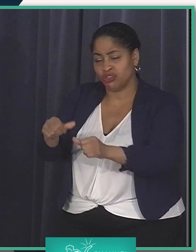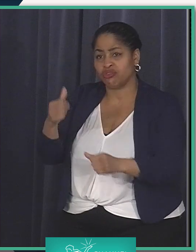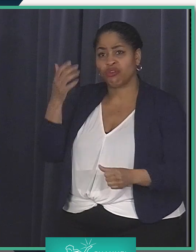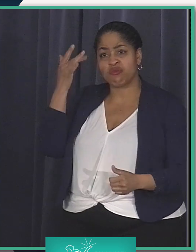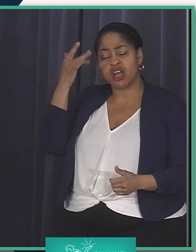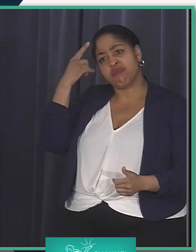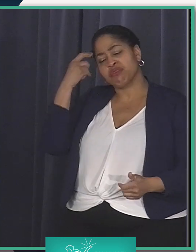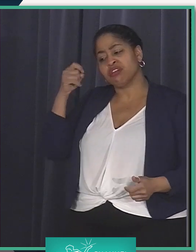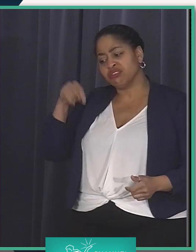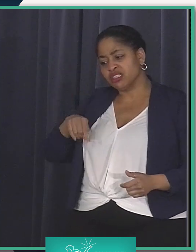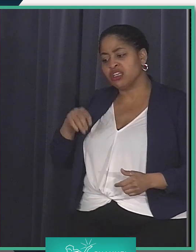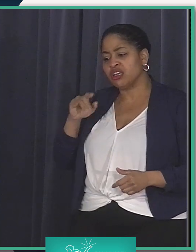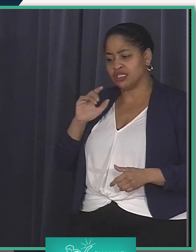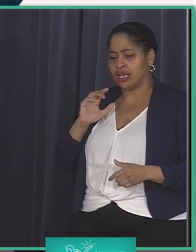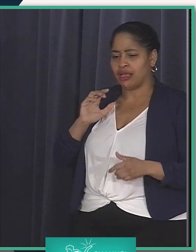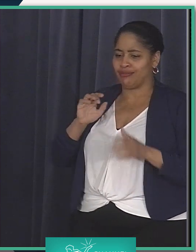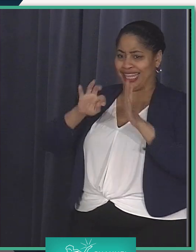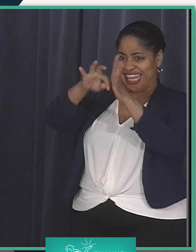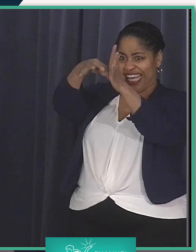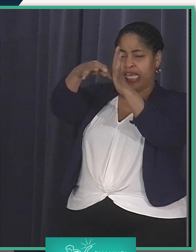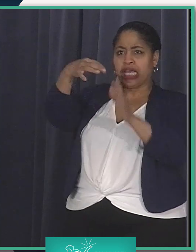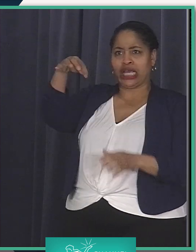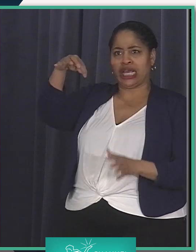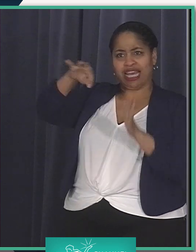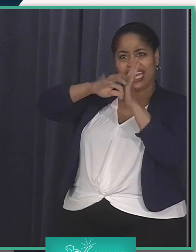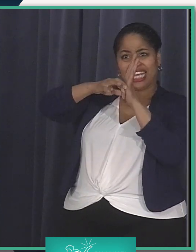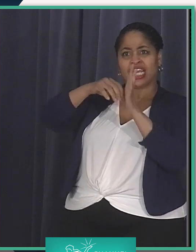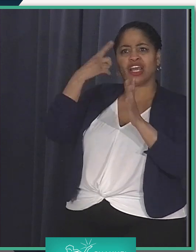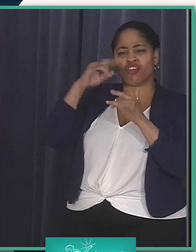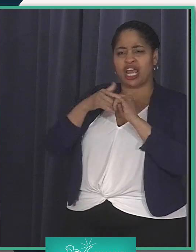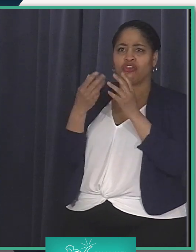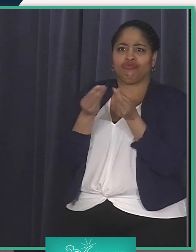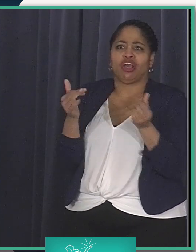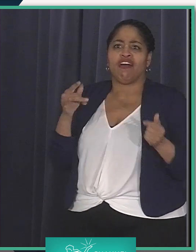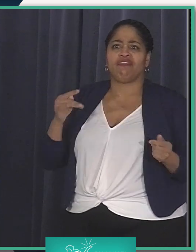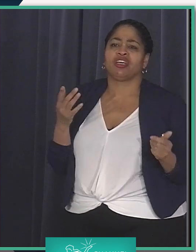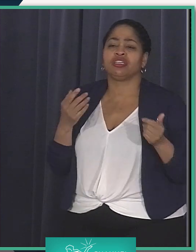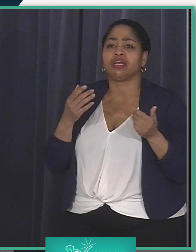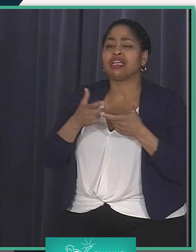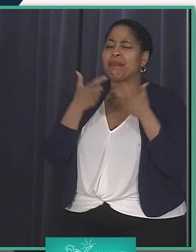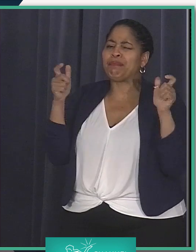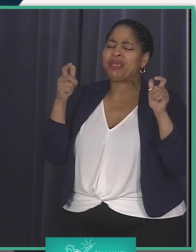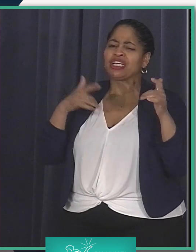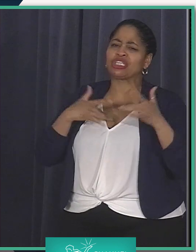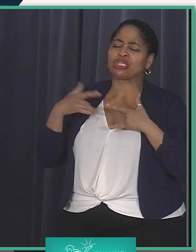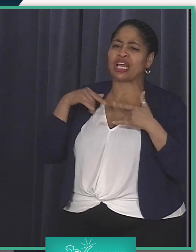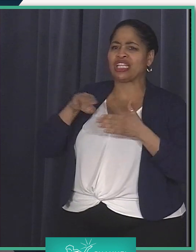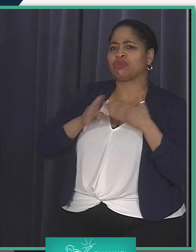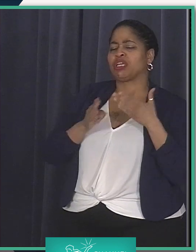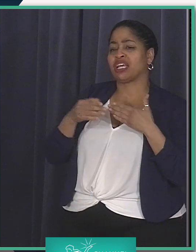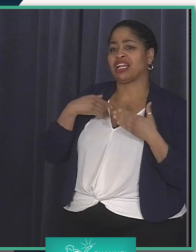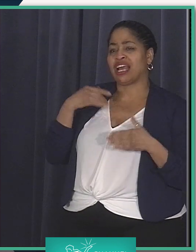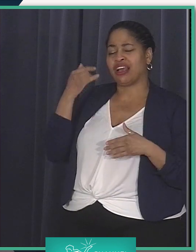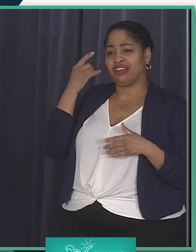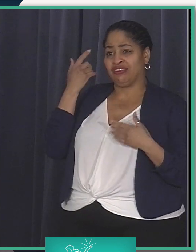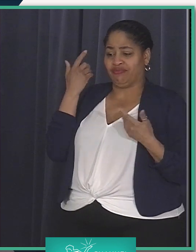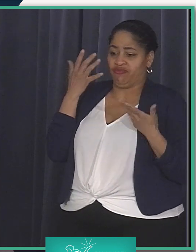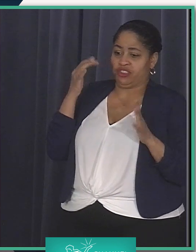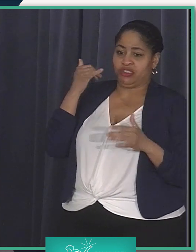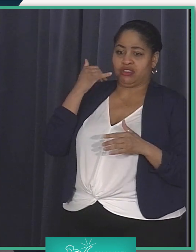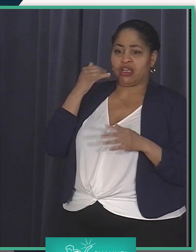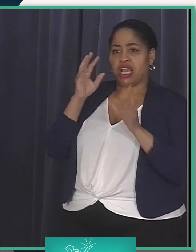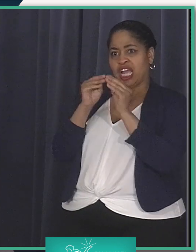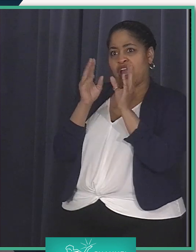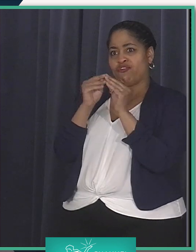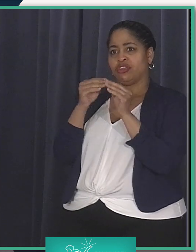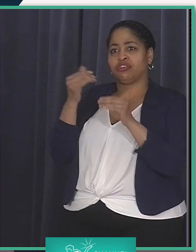be our key. The biggest concern I have is this weekend. I just got off the phone off of a conference call